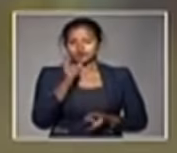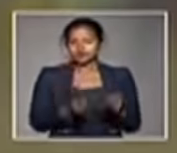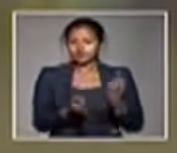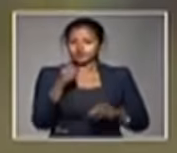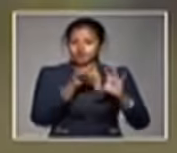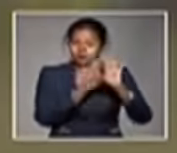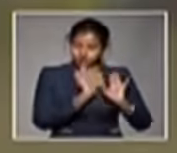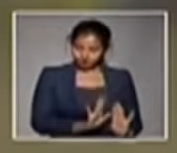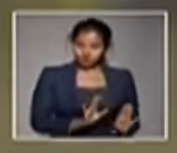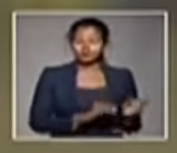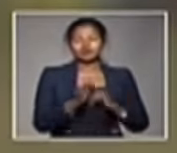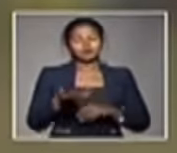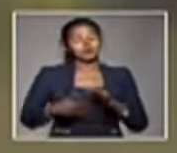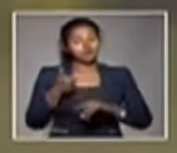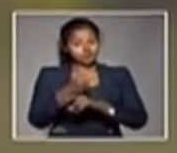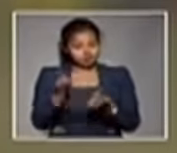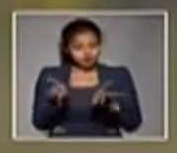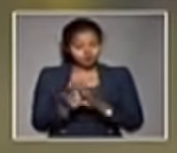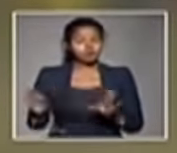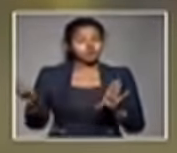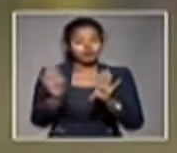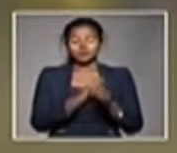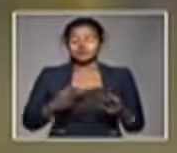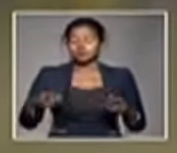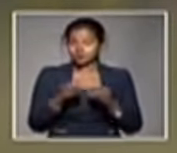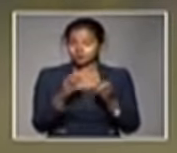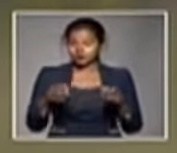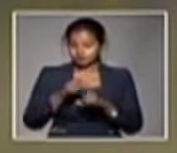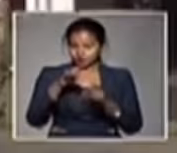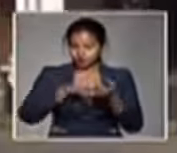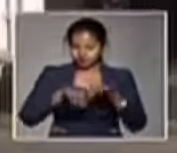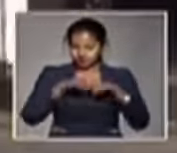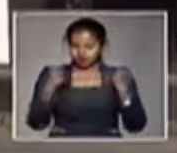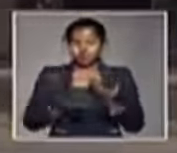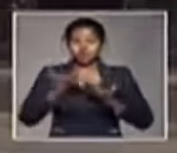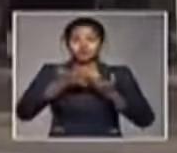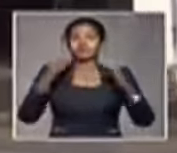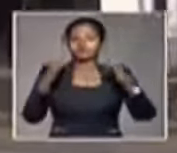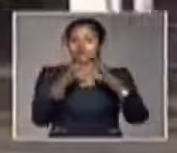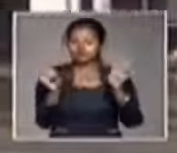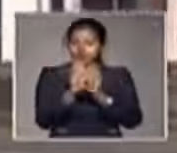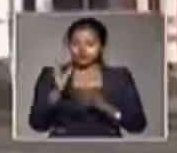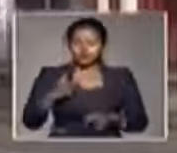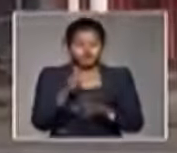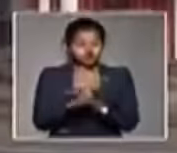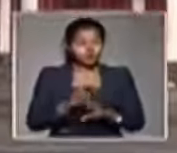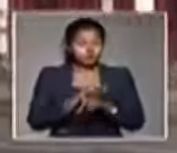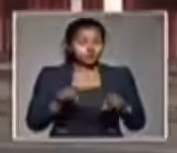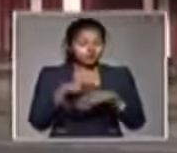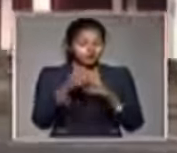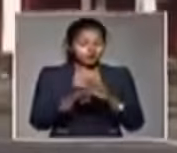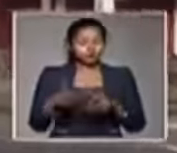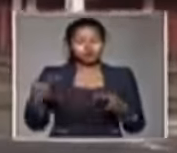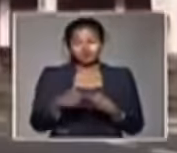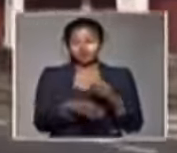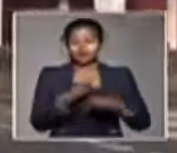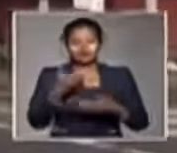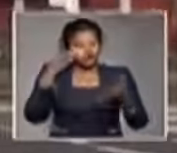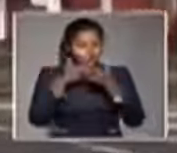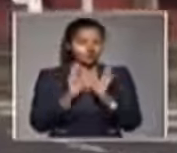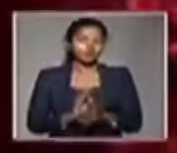today. Authorities also closed the Beruwala Pradeshiya Sabha building complex due to the operation of fish market within the